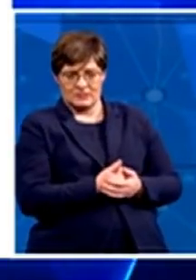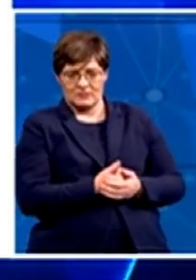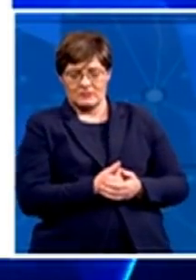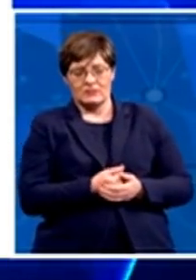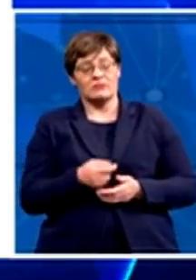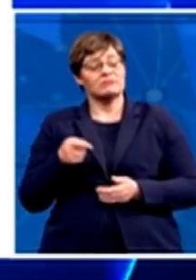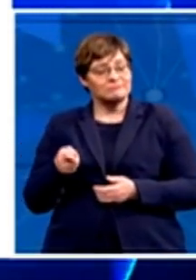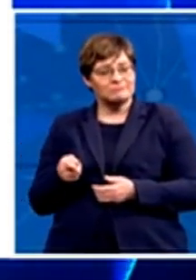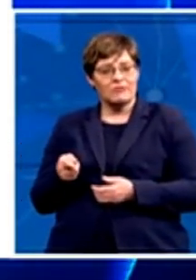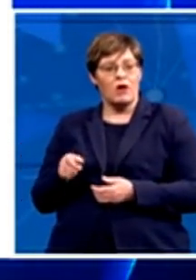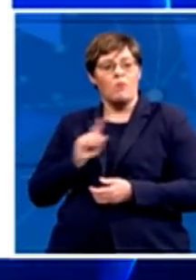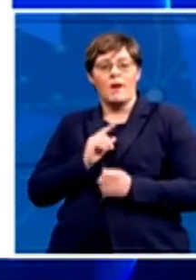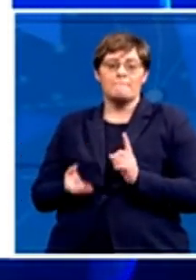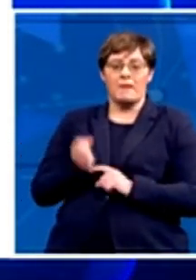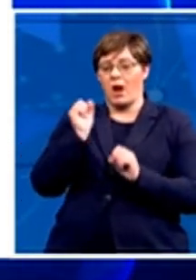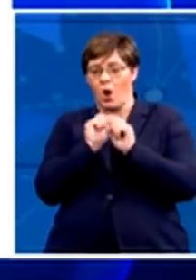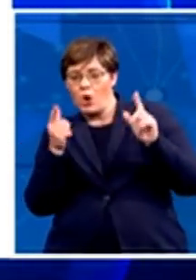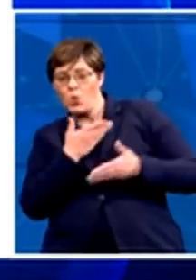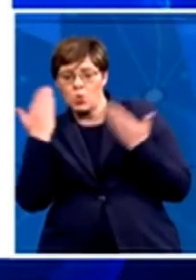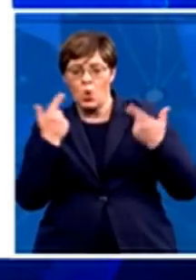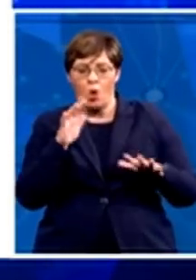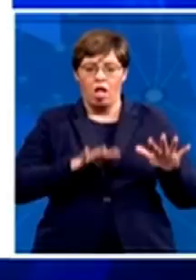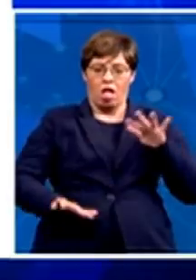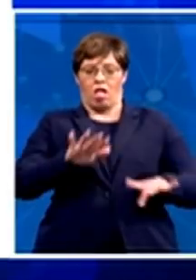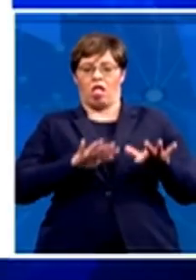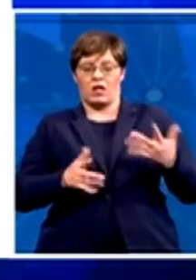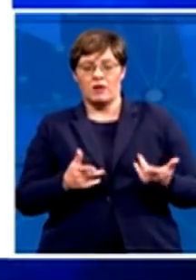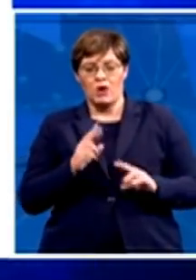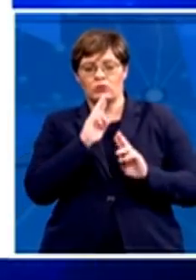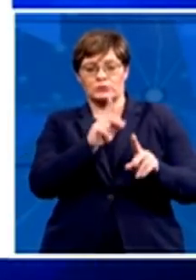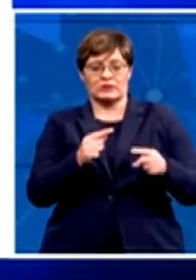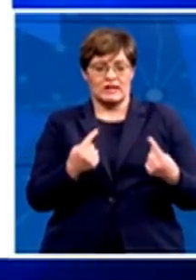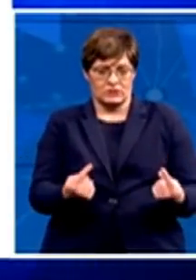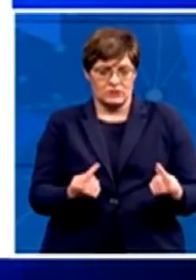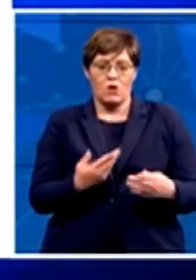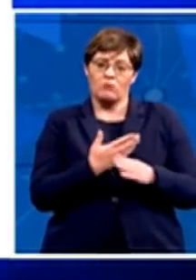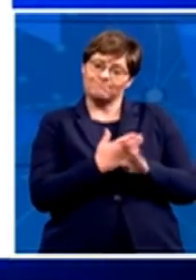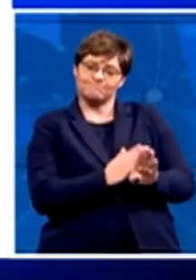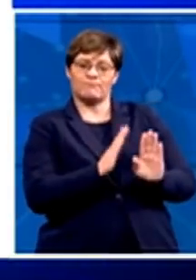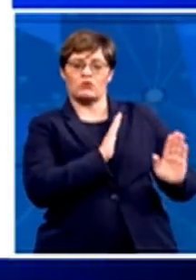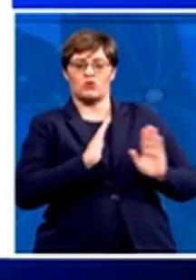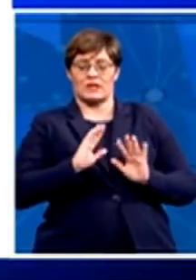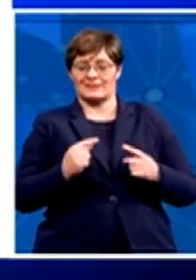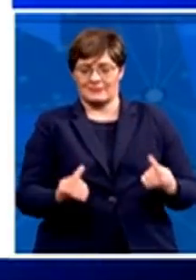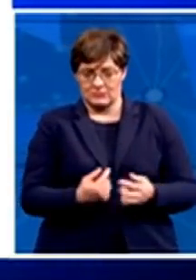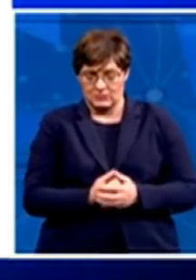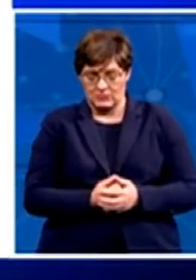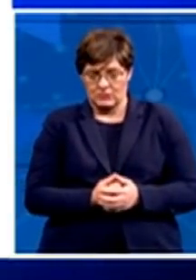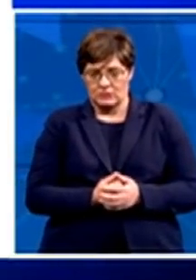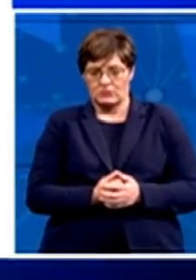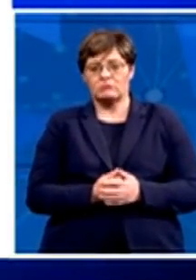a position where they're not able to respond and defend their conduct. Hence, the limitations on the scope.